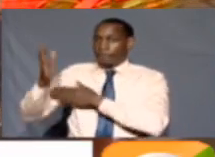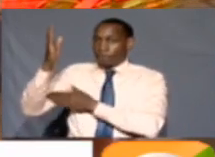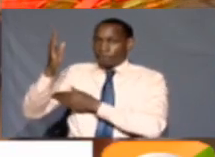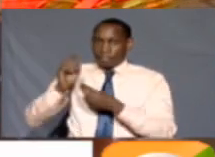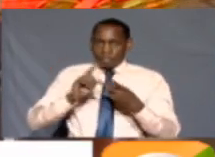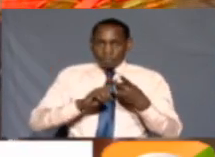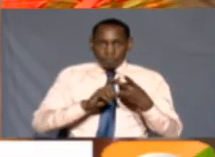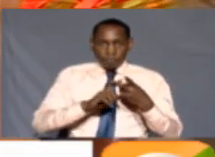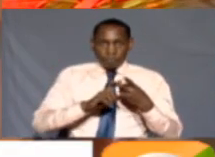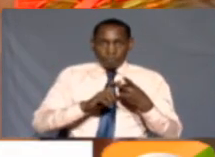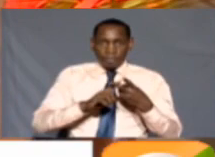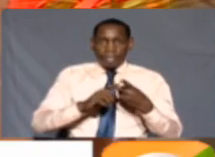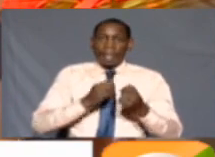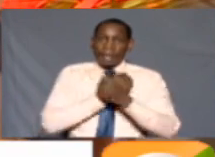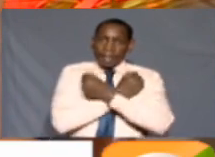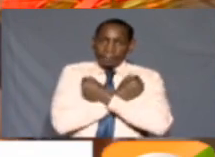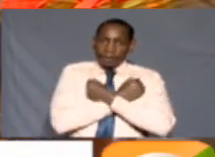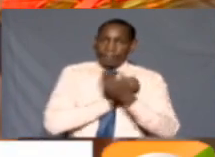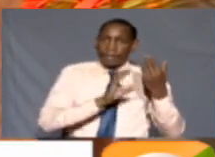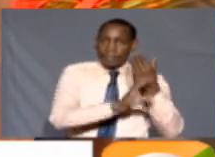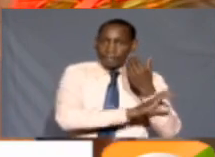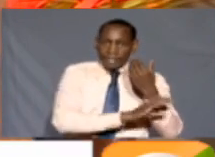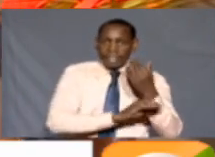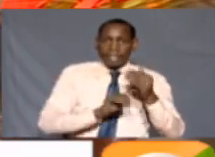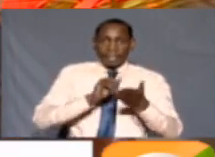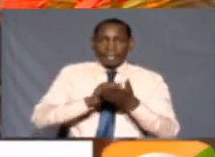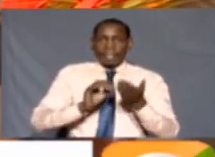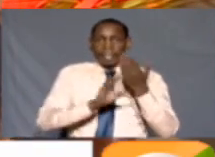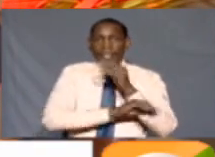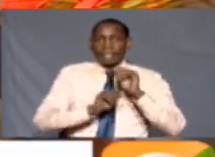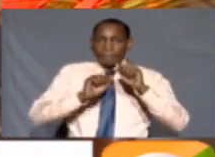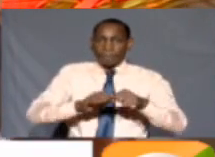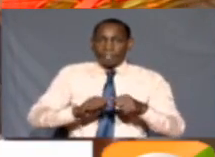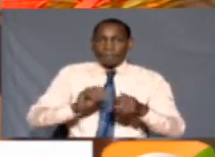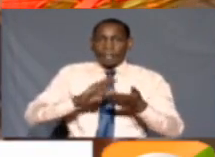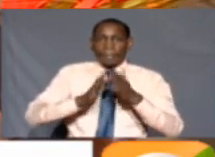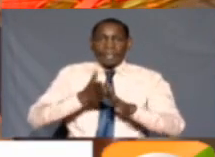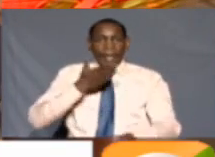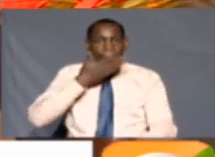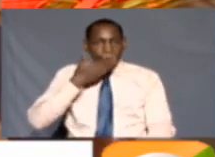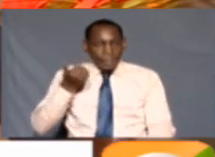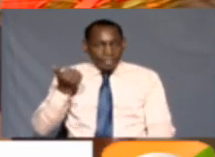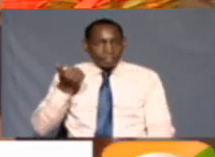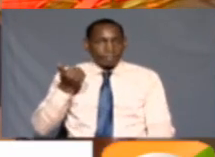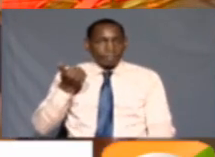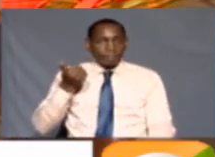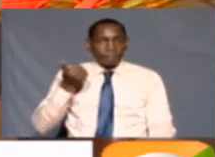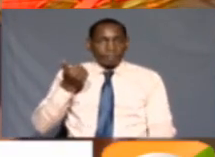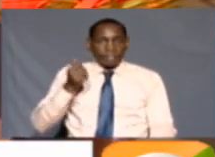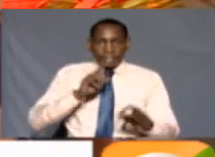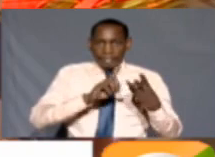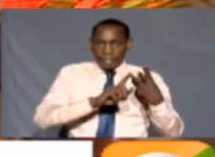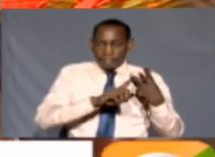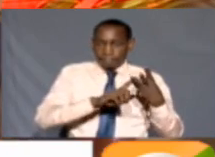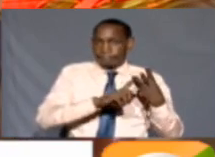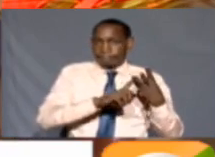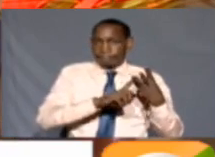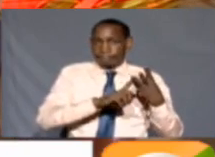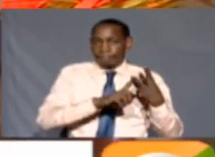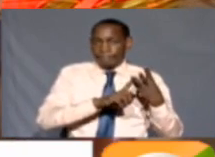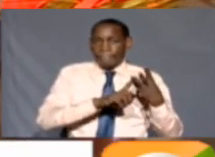They're prepared by a sense of patriotism, that their country can be better and that this is not what we were put on this earth to do. And thirdly, they